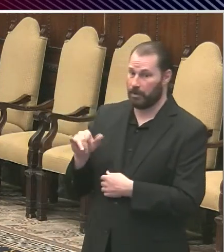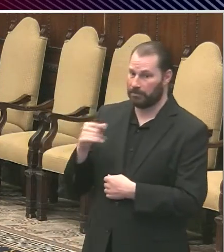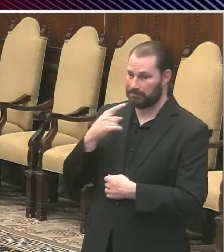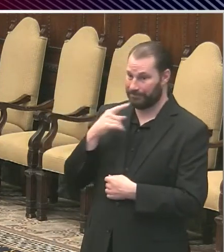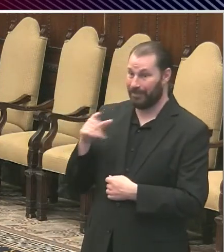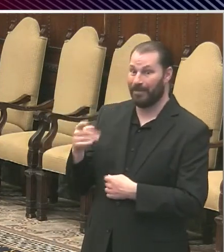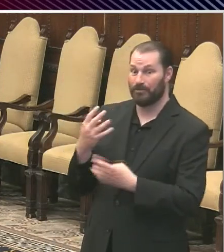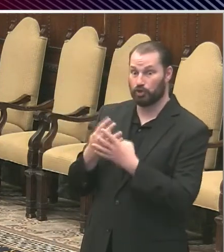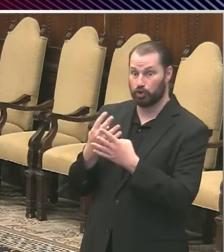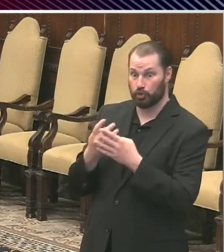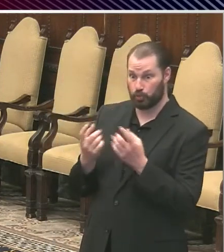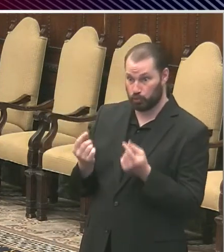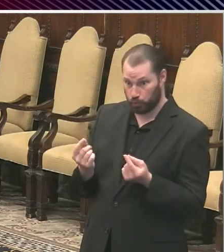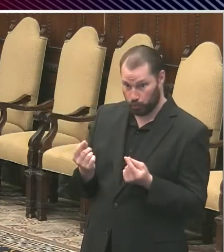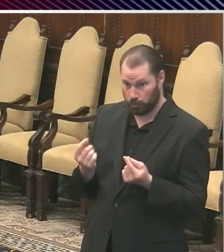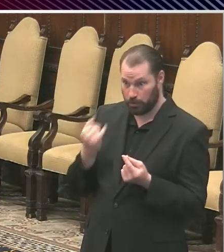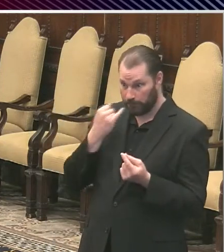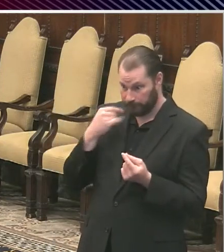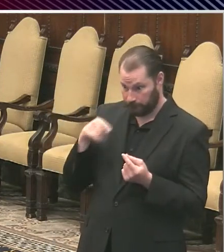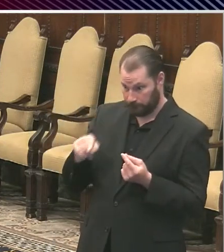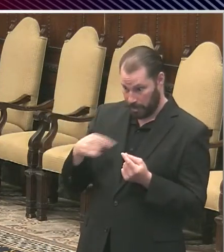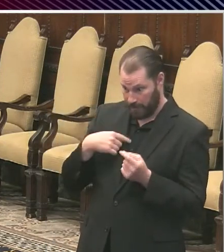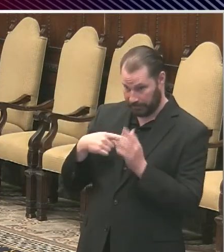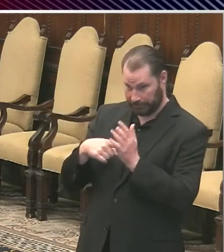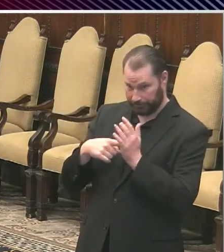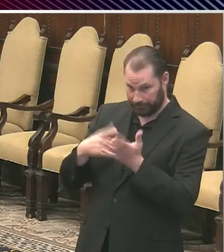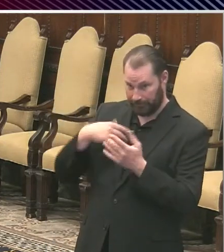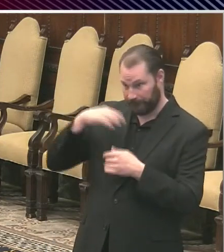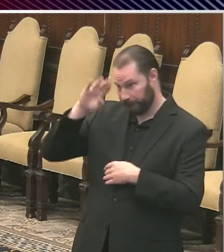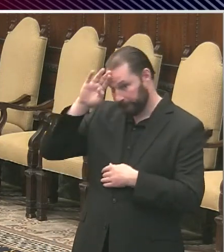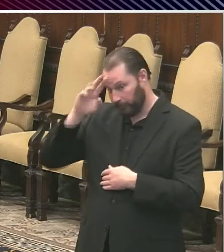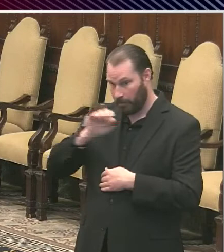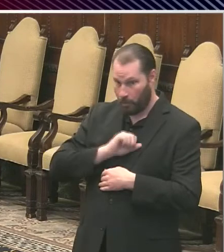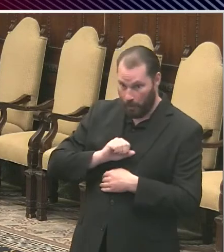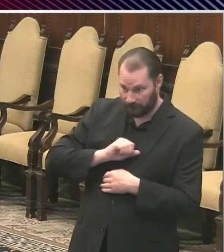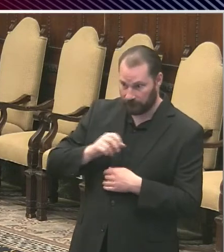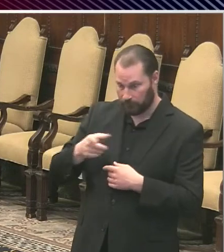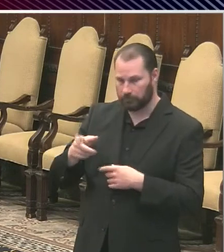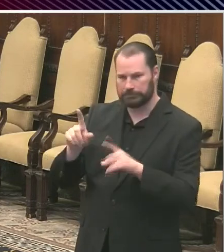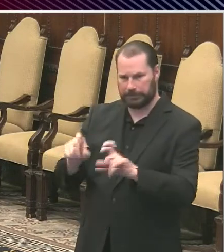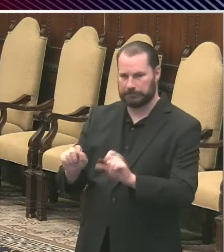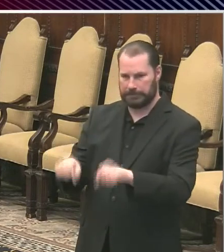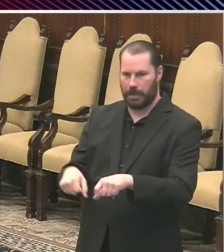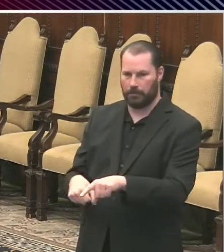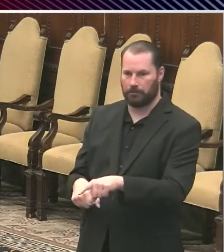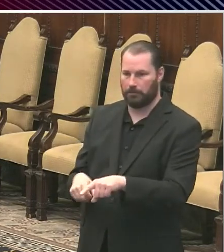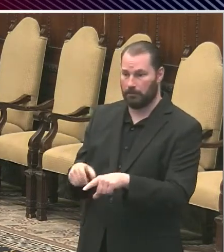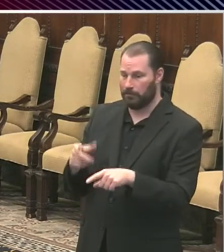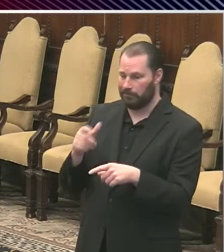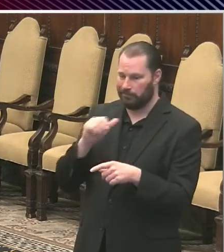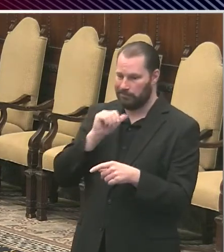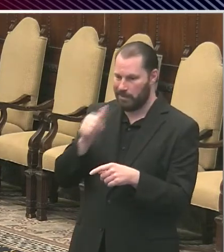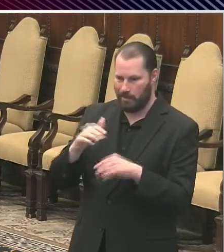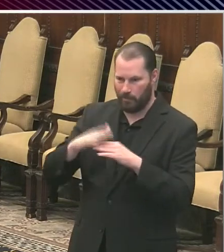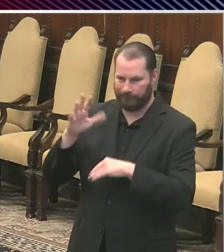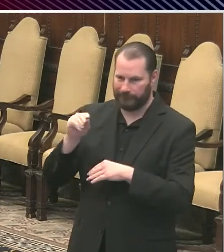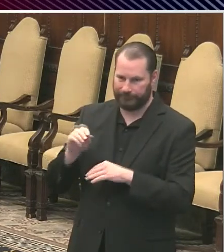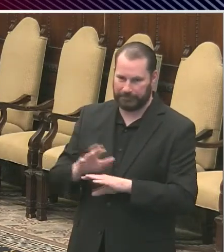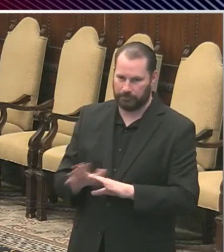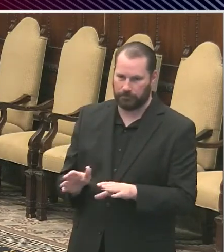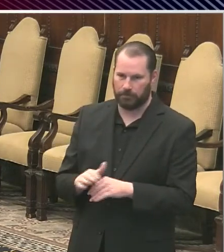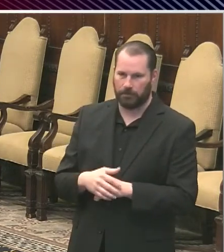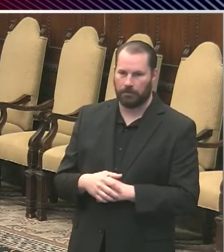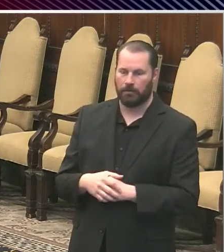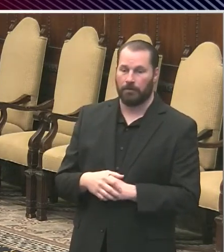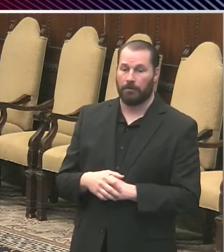their age. It's not just people over the age of 50. And there may be other circumstances where there are people who don't have symptoms, say if they're a cellmate or exposed, it may